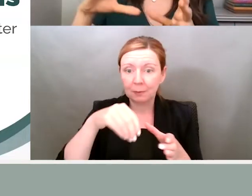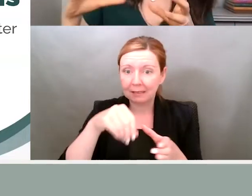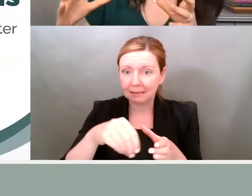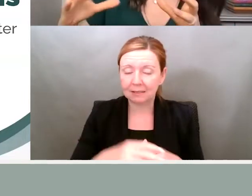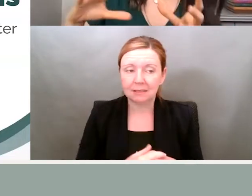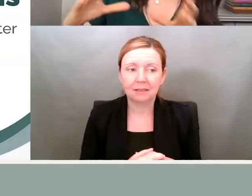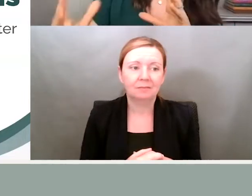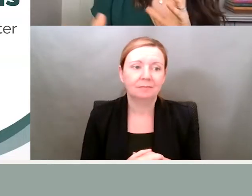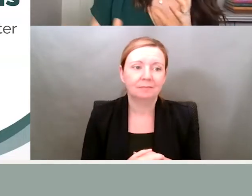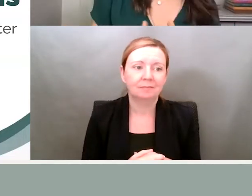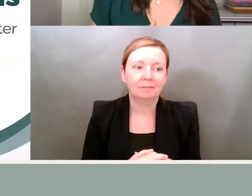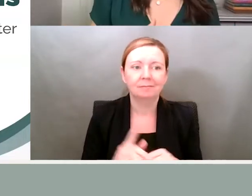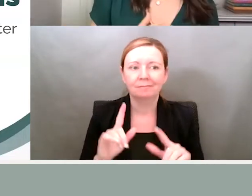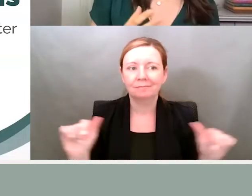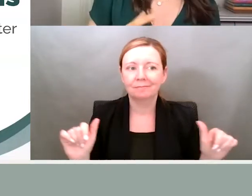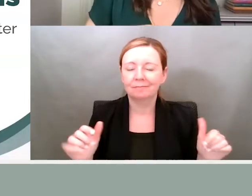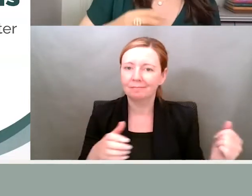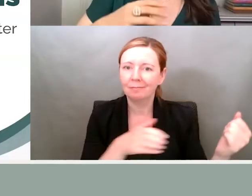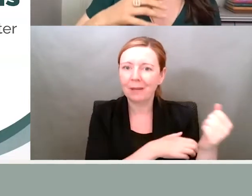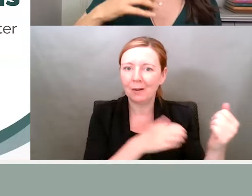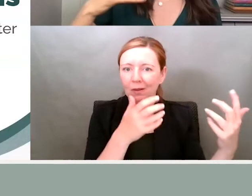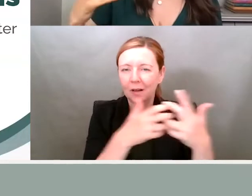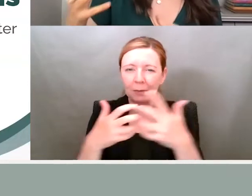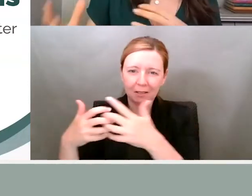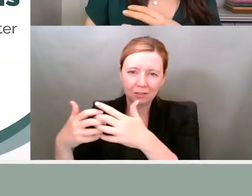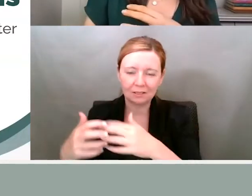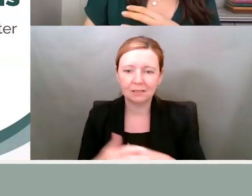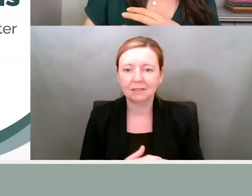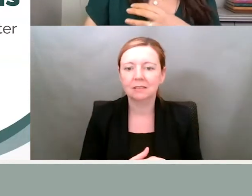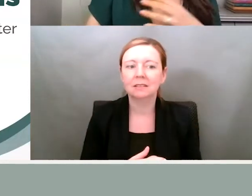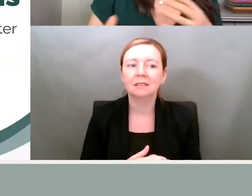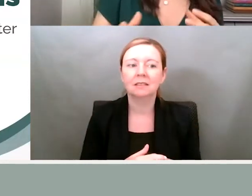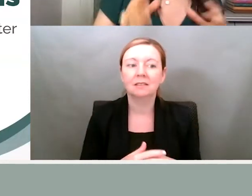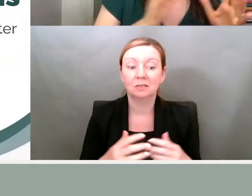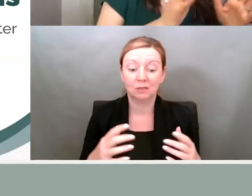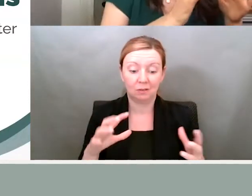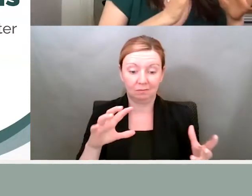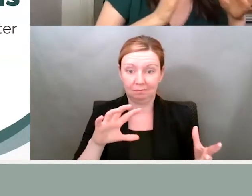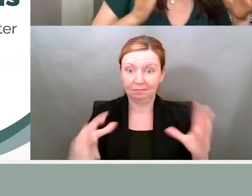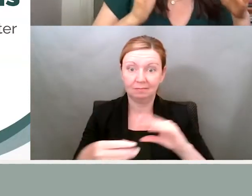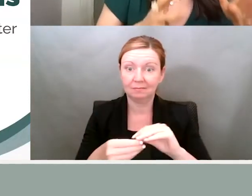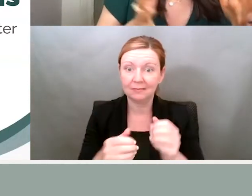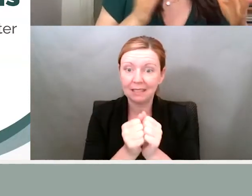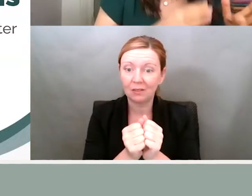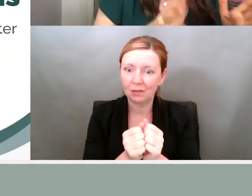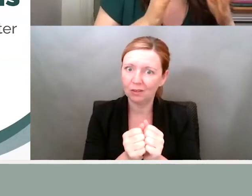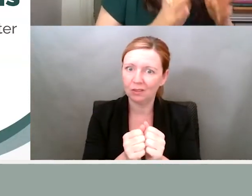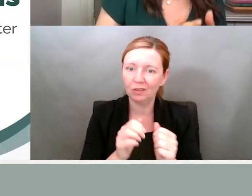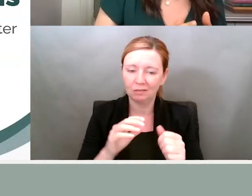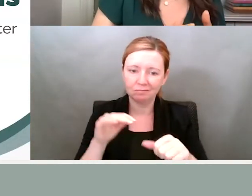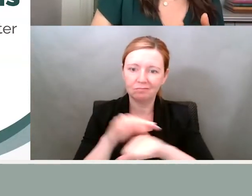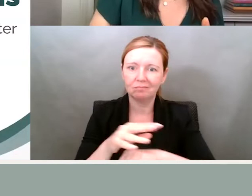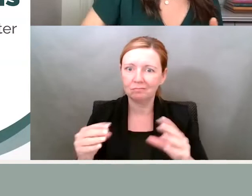the different power combinations. Their combined effect seems to be greater than their ingesting